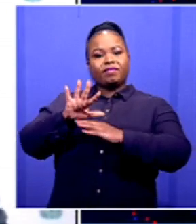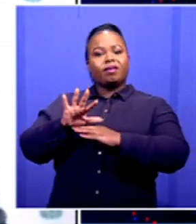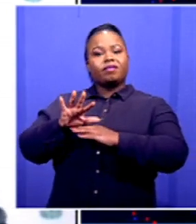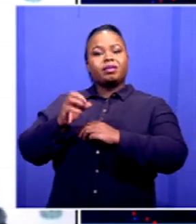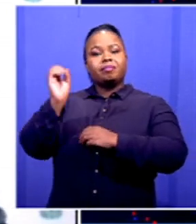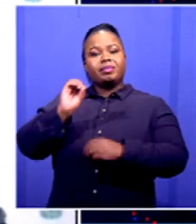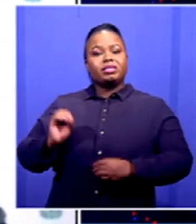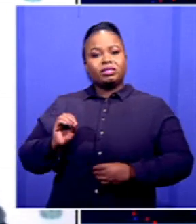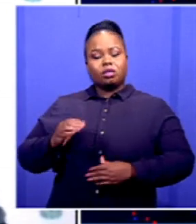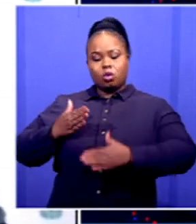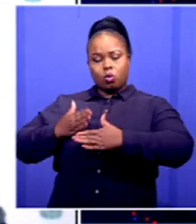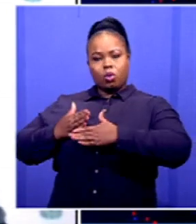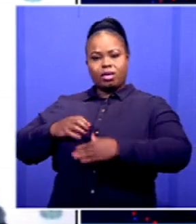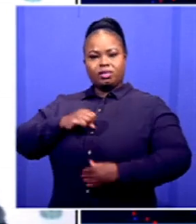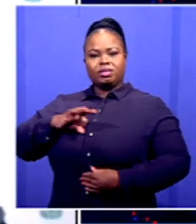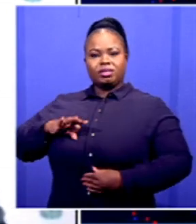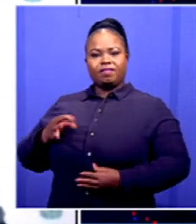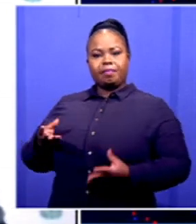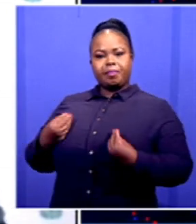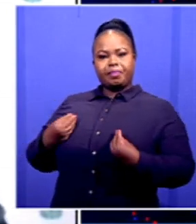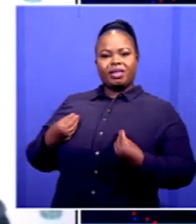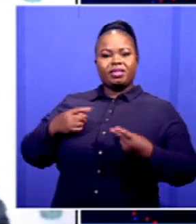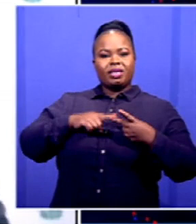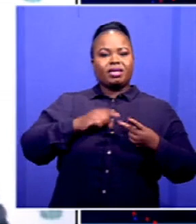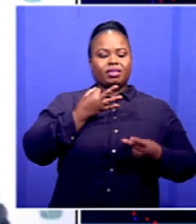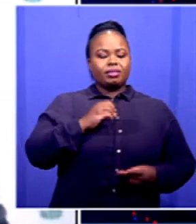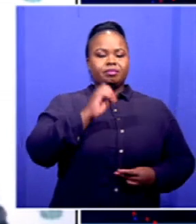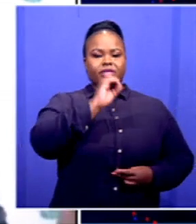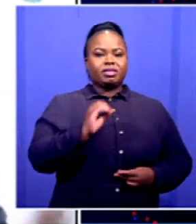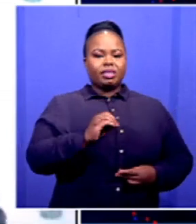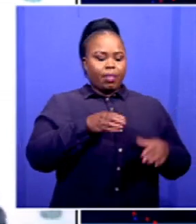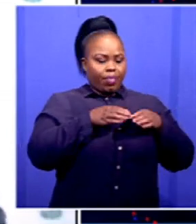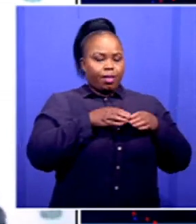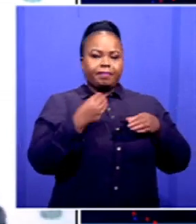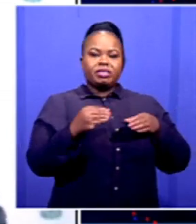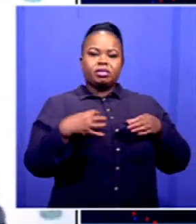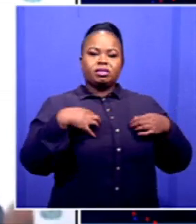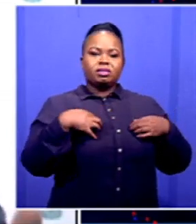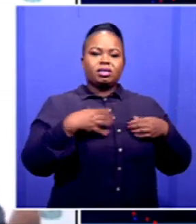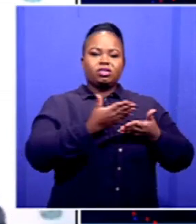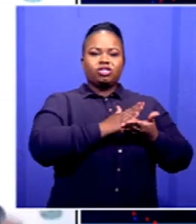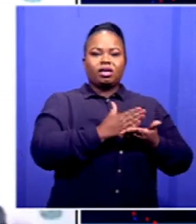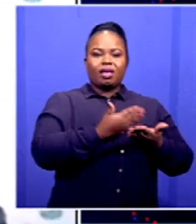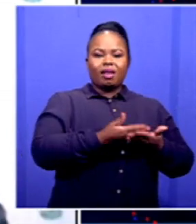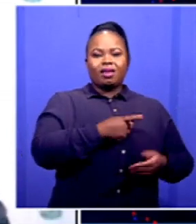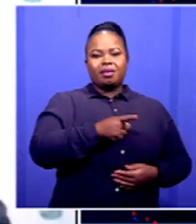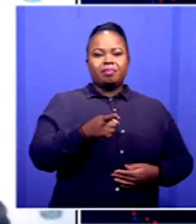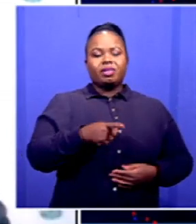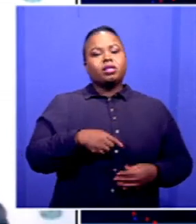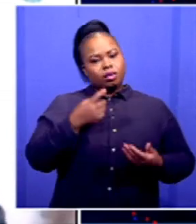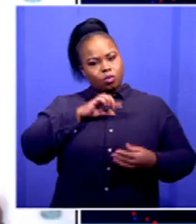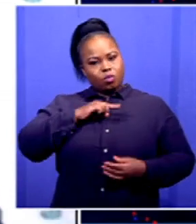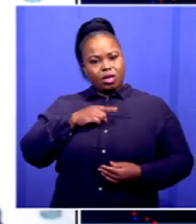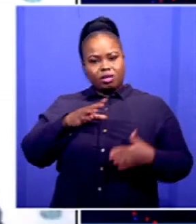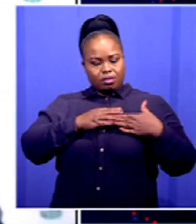workers, 30% goes to SMEs. Again, they have a dream of being a leader in service